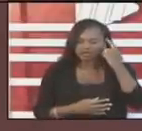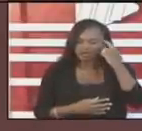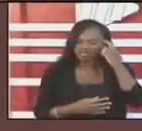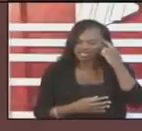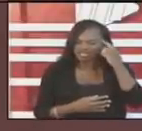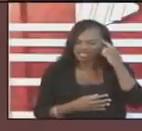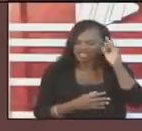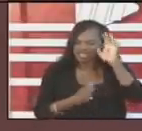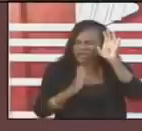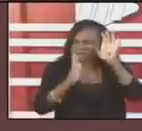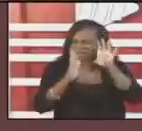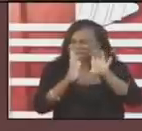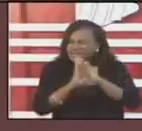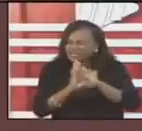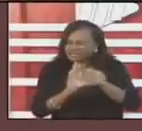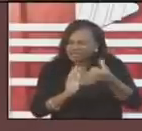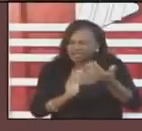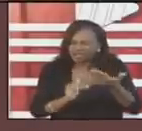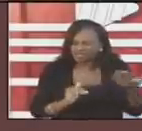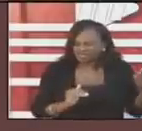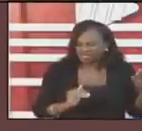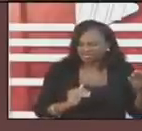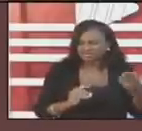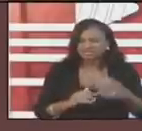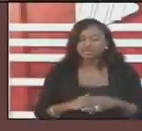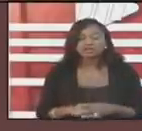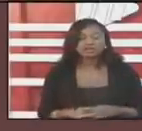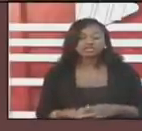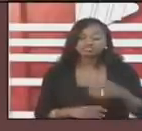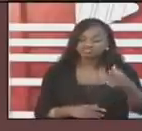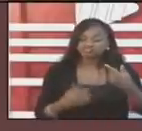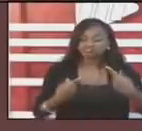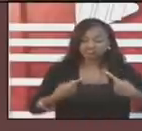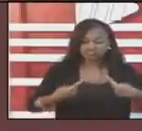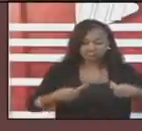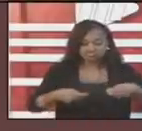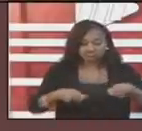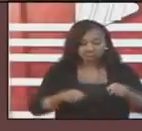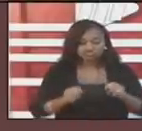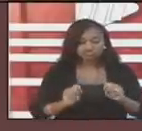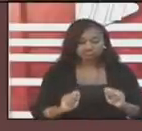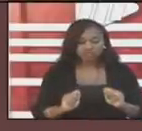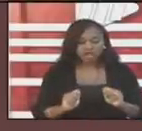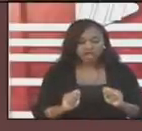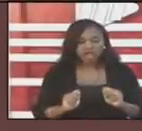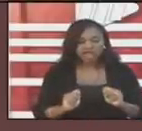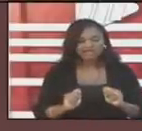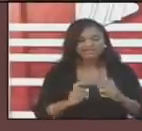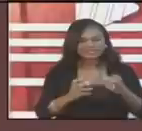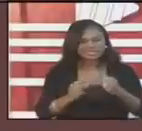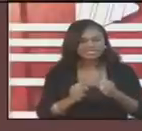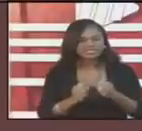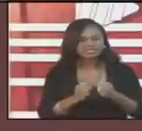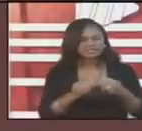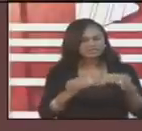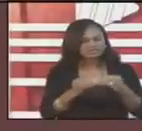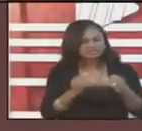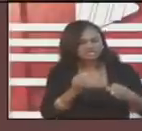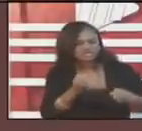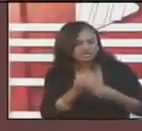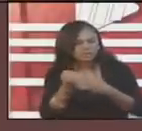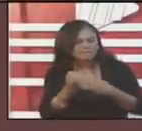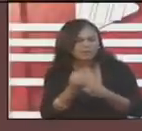think about using your thoughts, you could probably try having some social support. Meet with